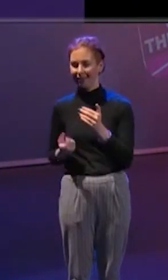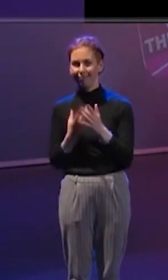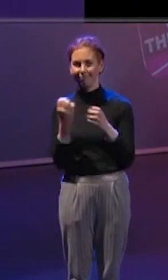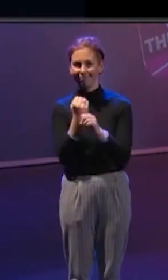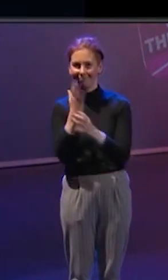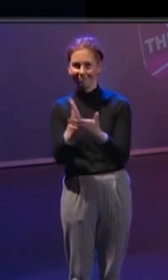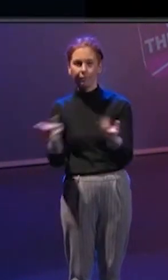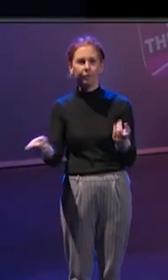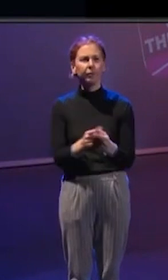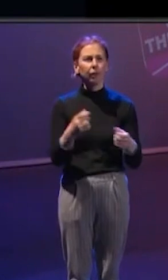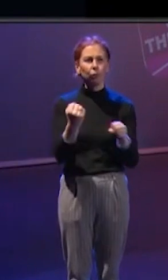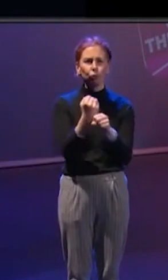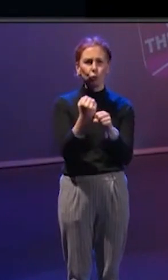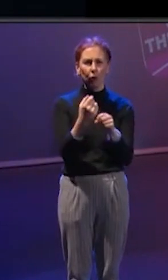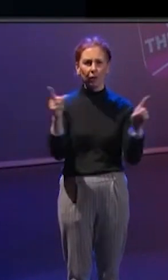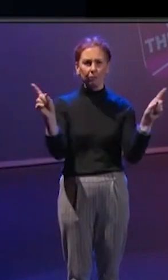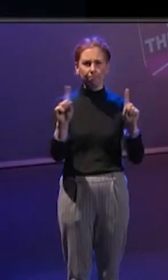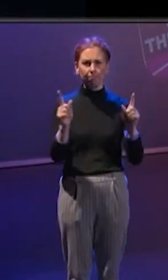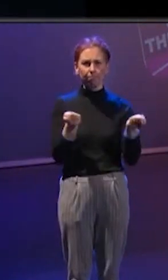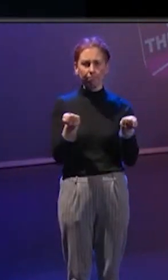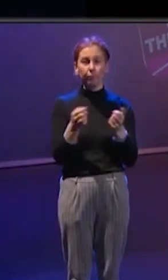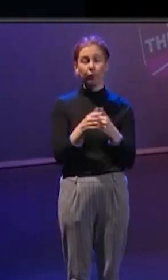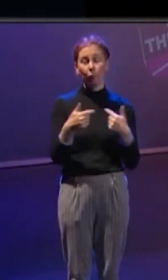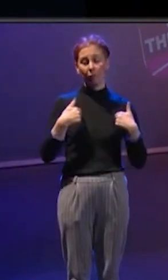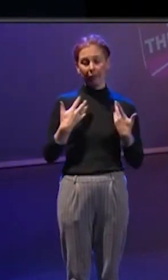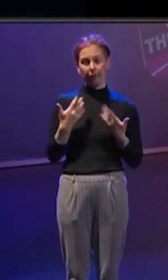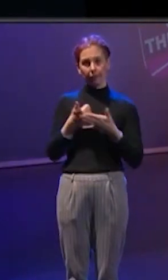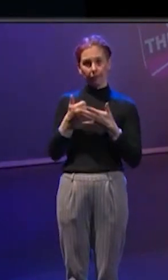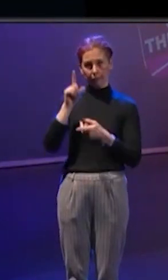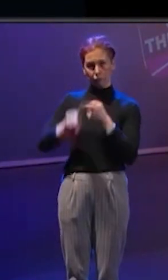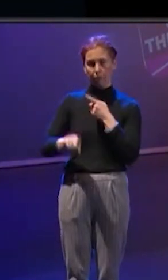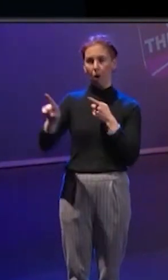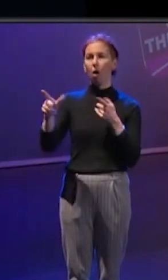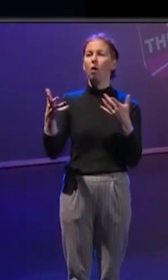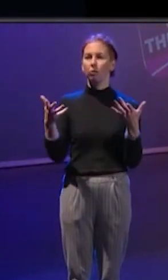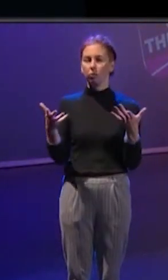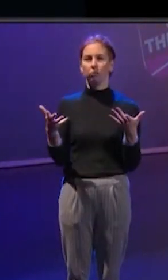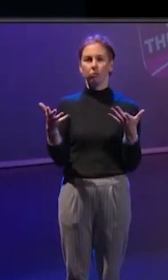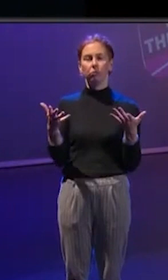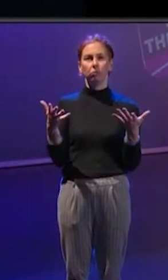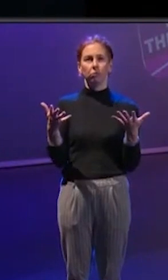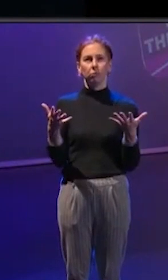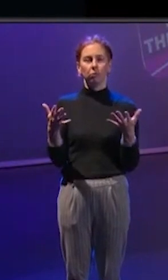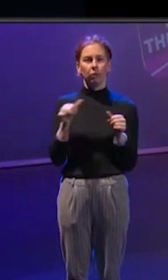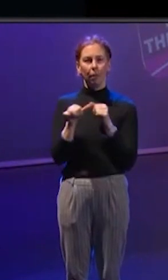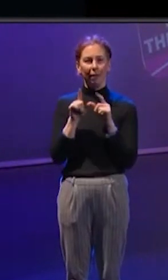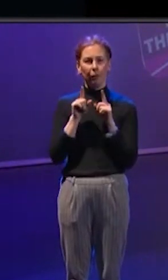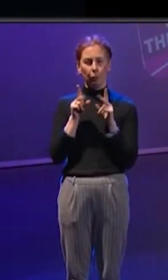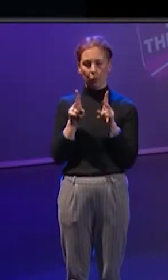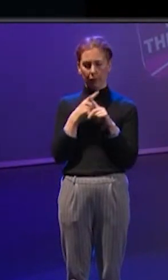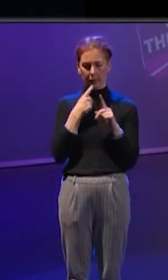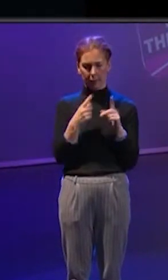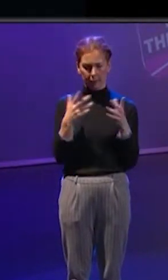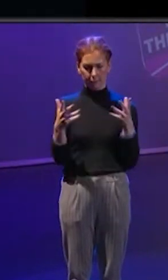So what is a producer? I think for me, the way that I always look to respond to this question really is separating